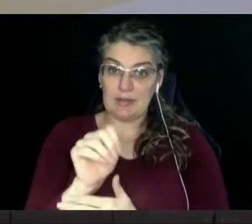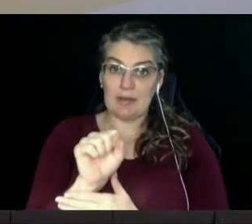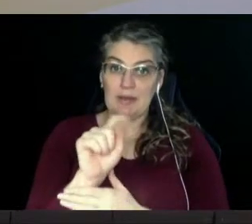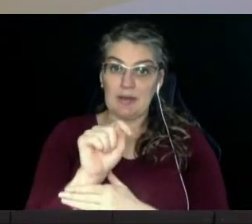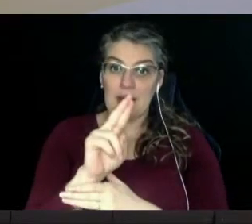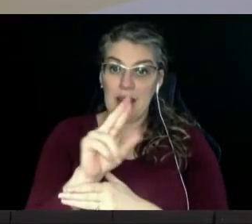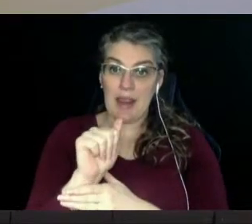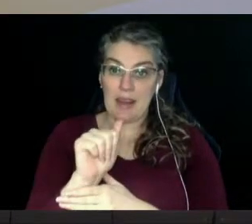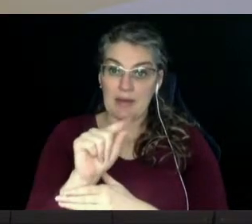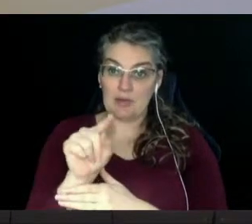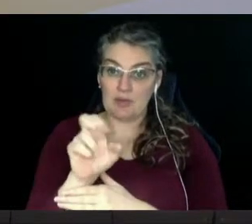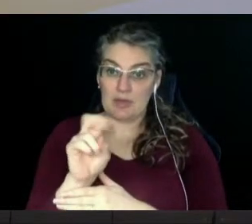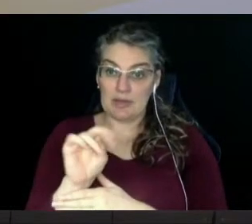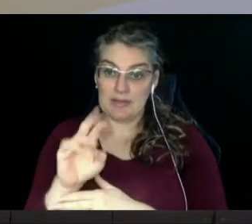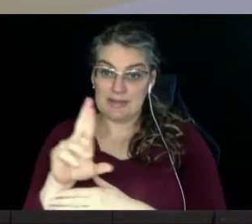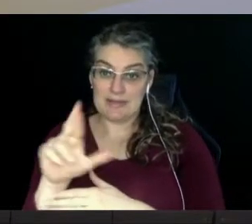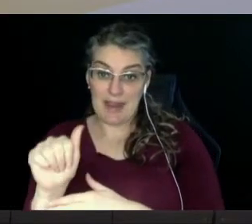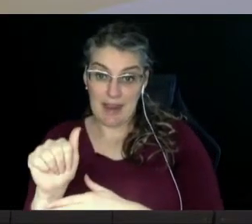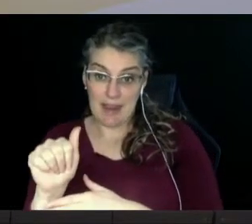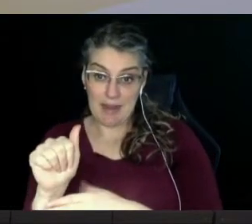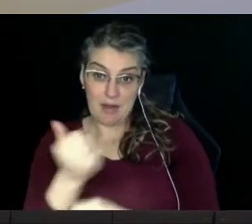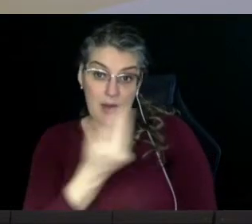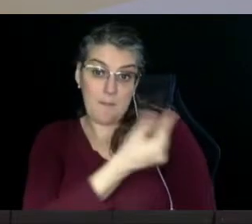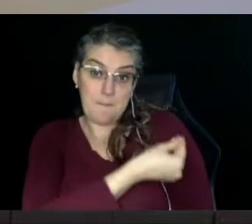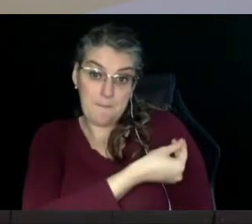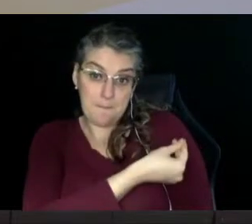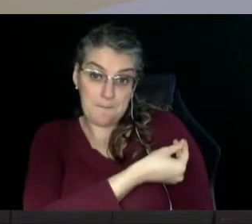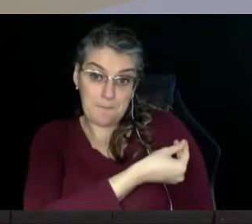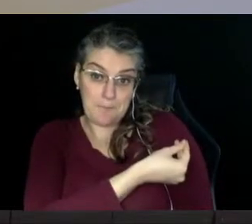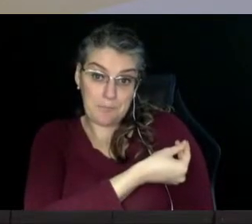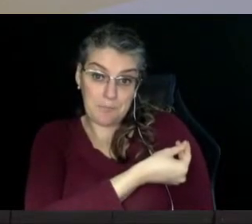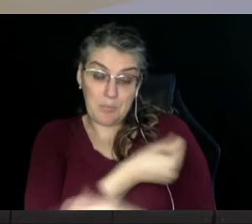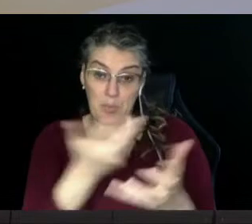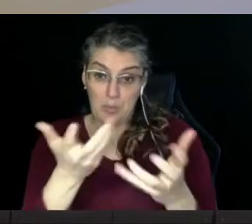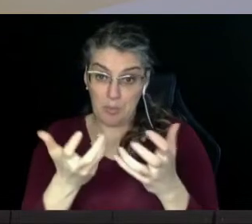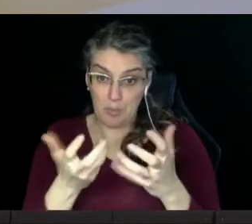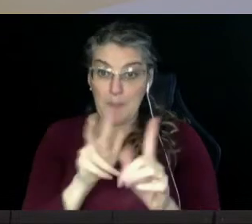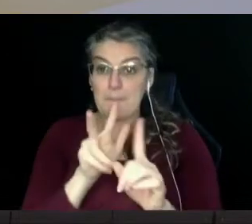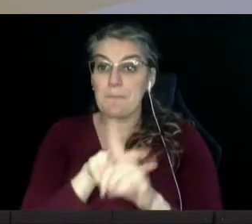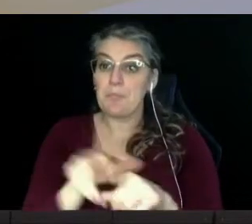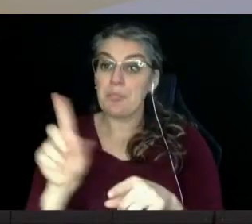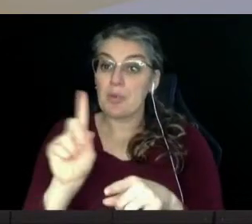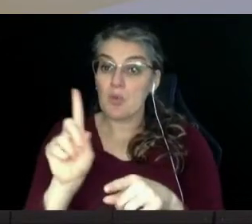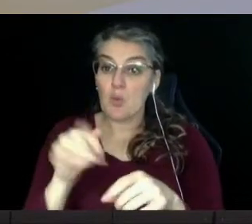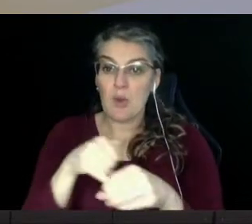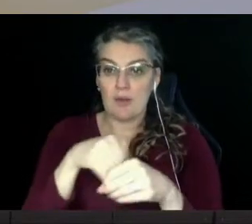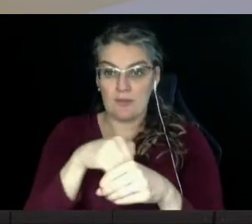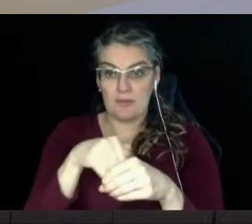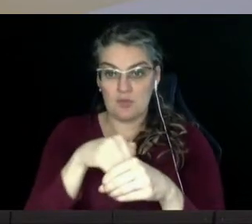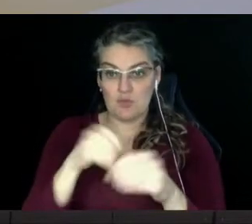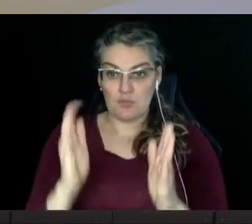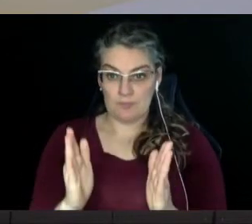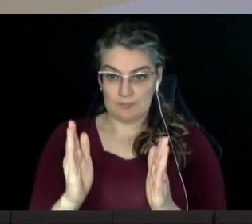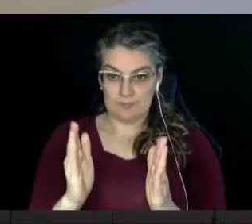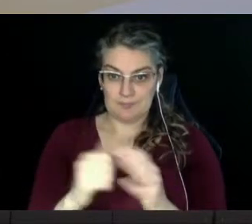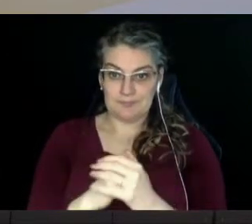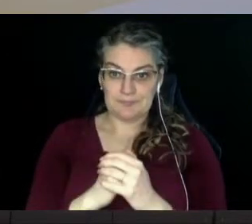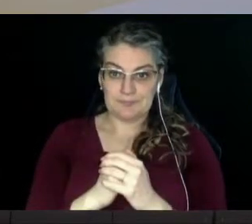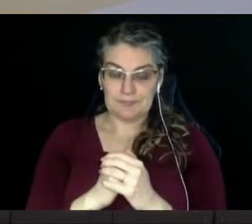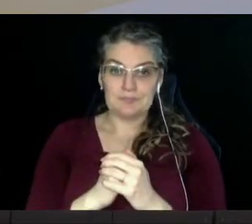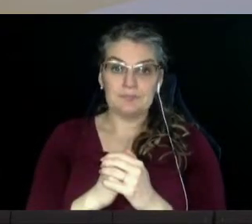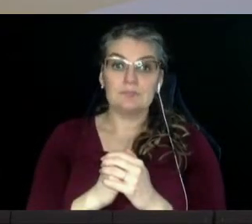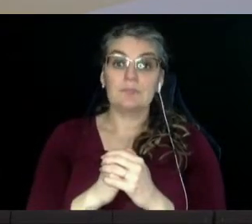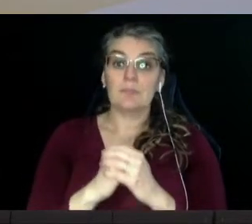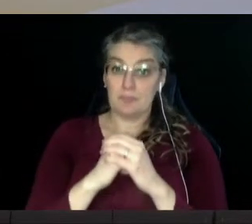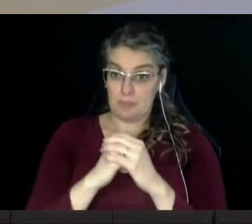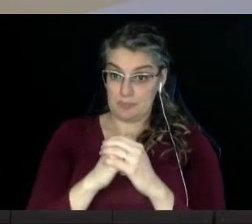an earlier appointment by booking at a pharmacy. Alternatively, they can wait to get an appointment at a public clinic where the Moderna and